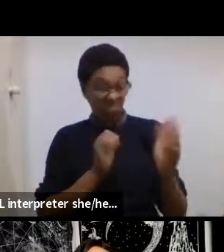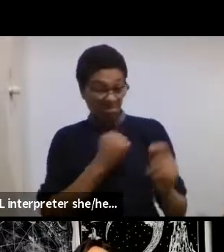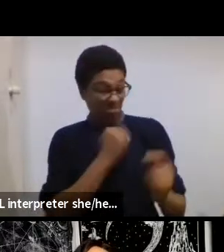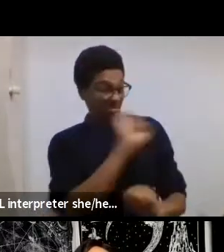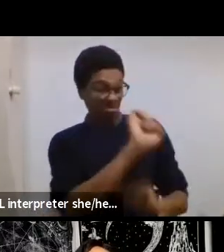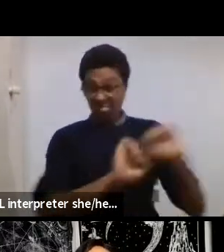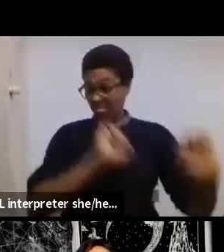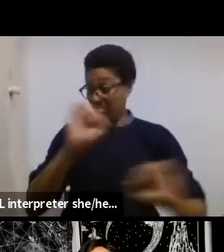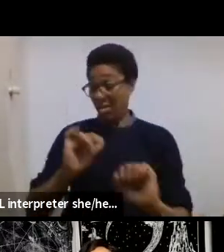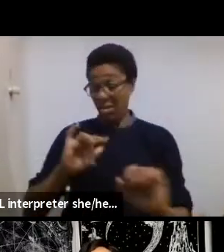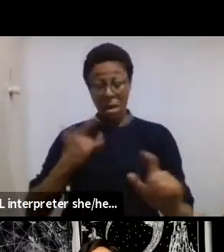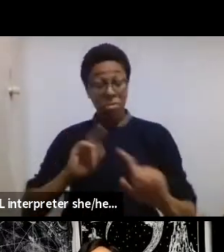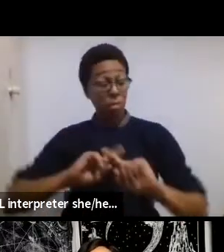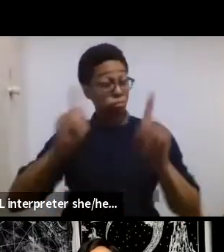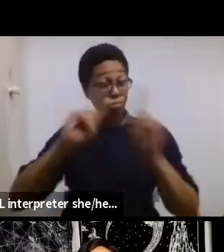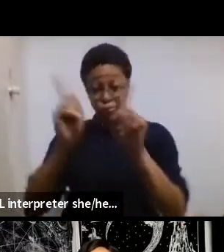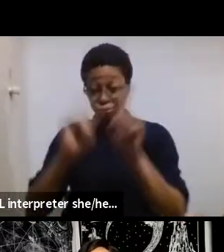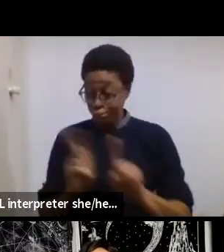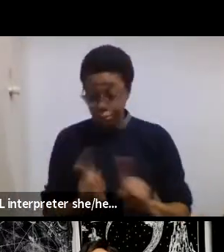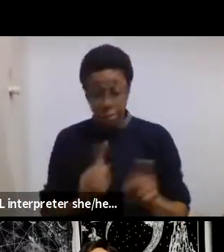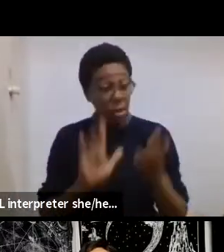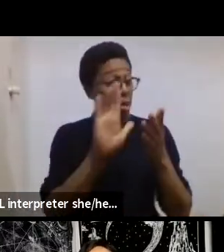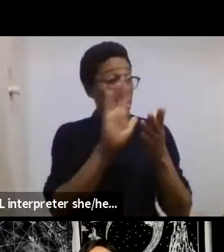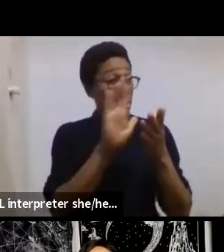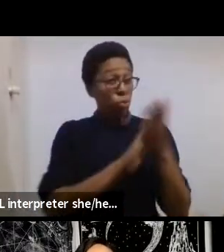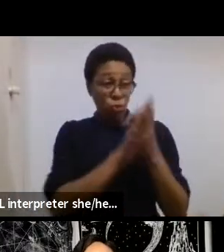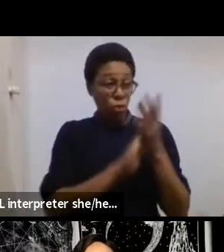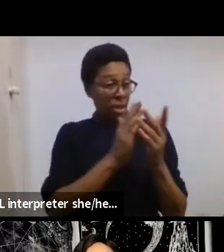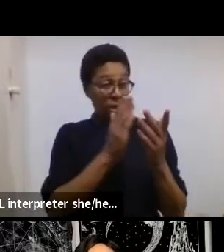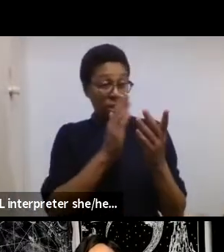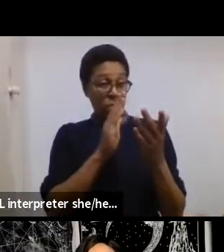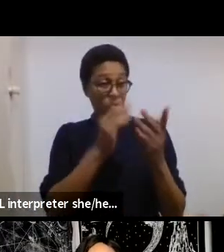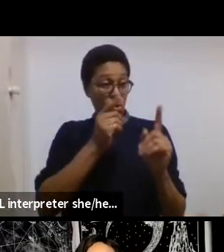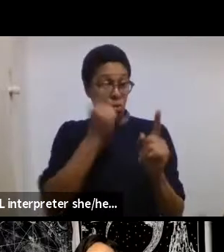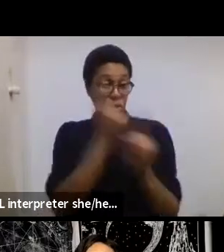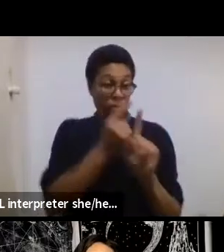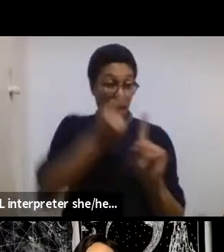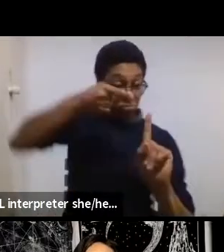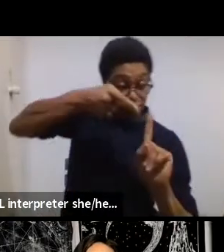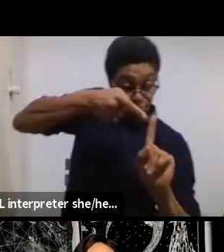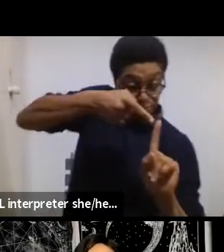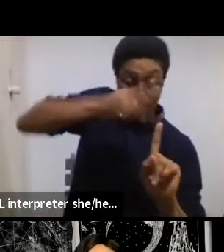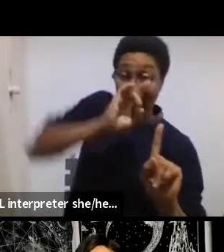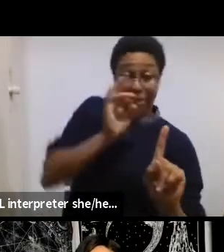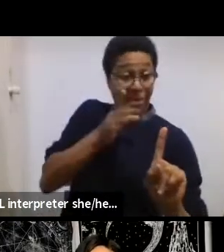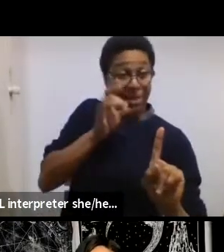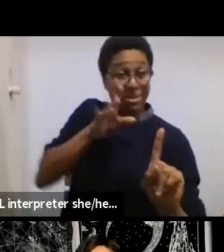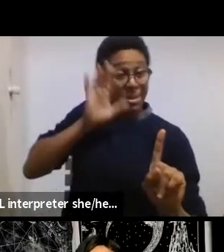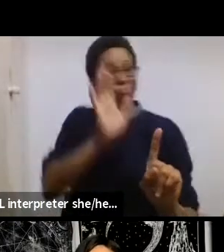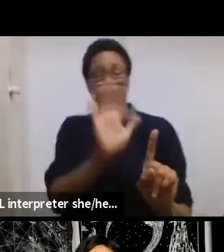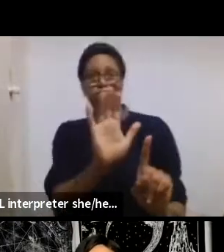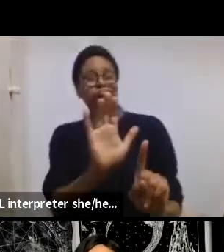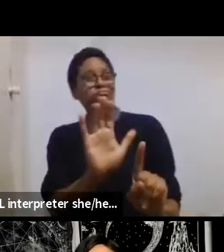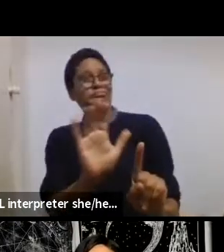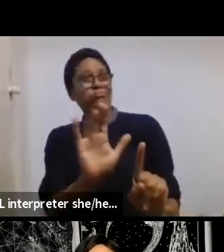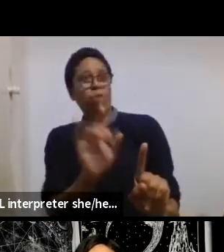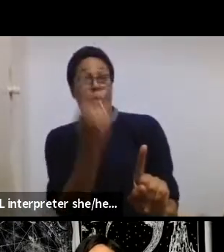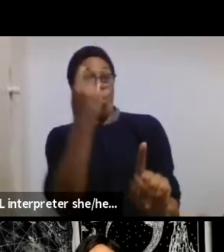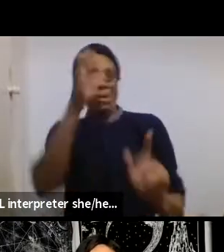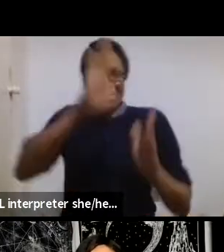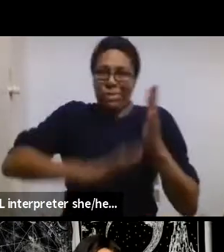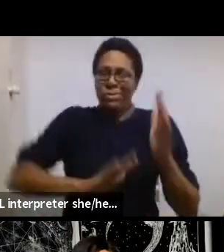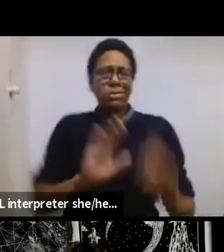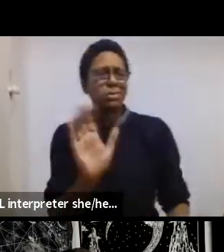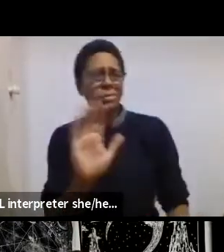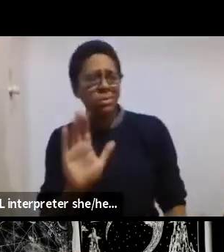very different. So we're not talking about, as we wouldn't with any other part of the LGBT community, about homogenous one experience that